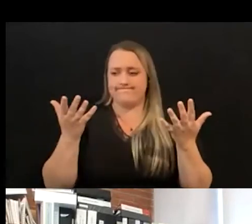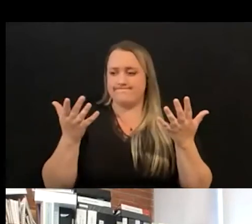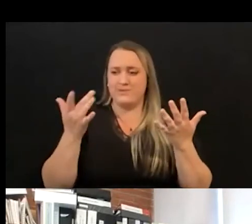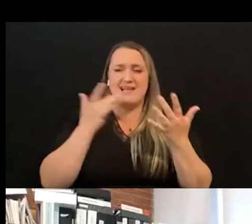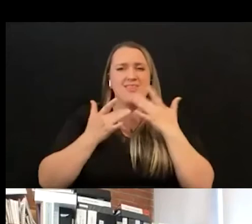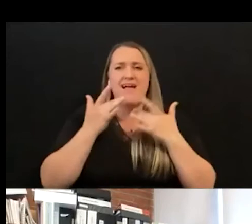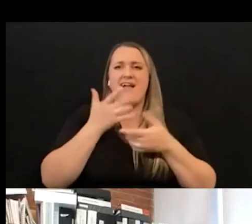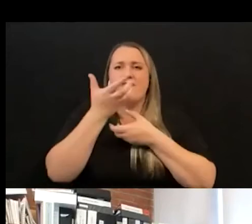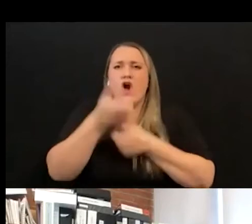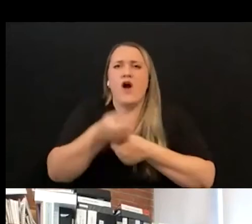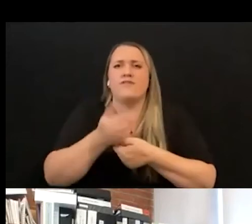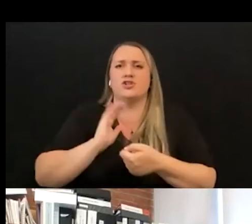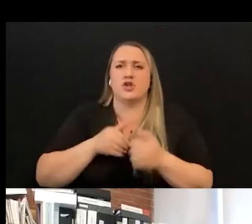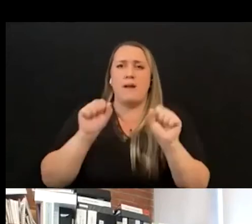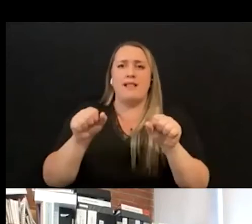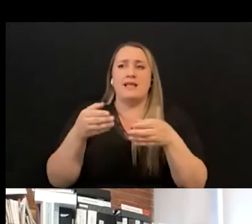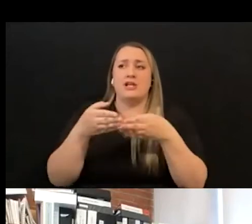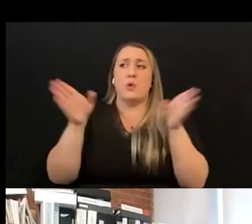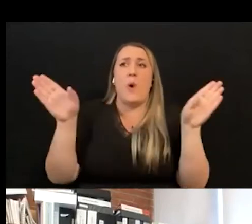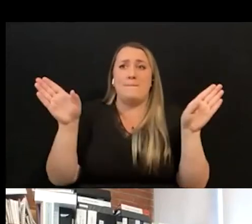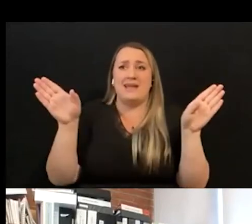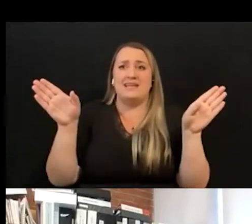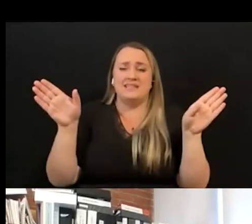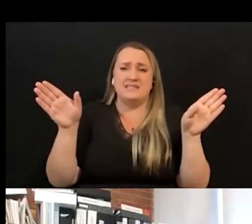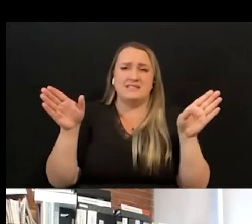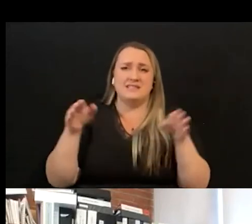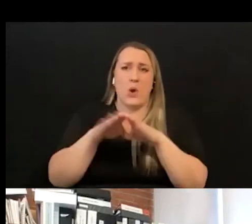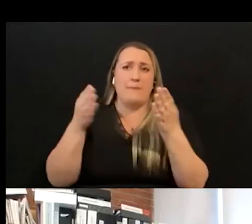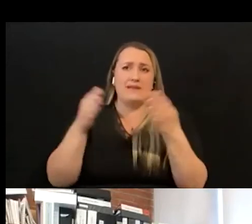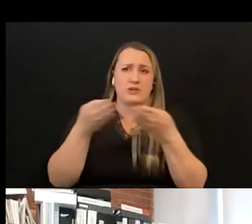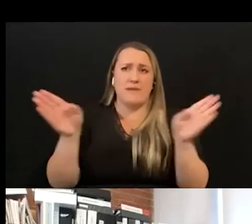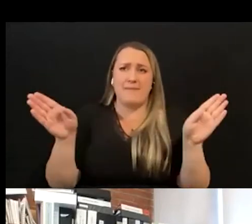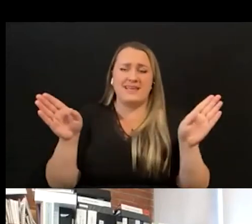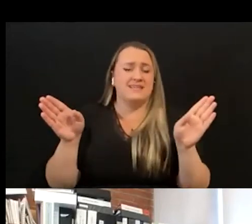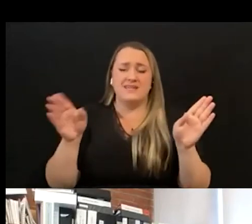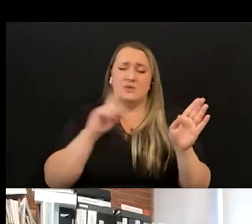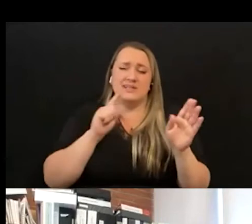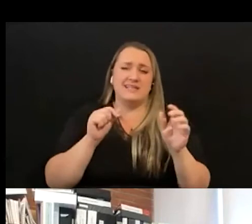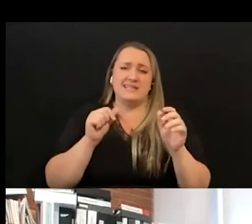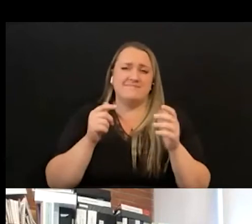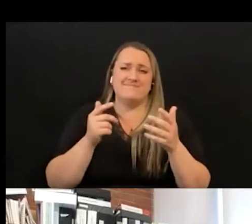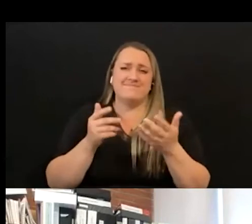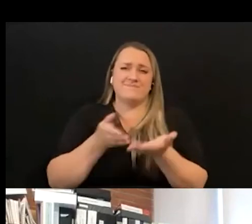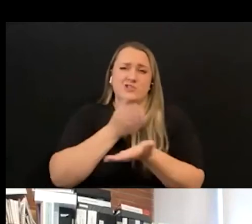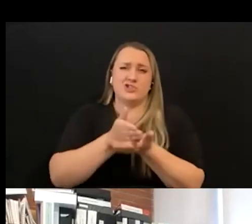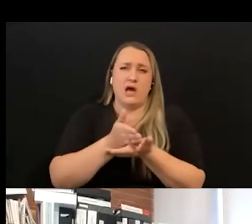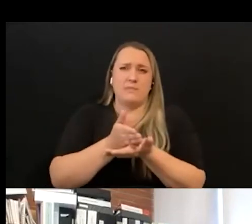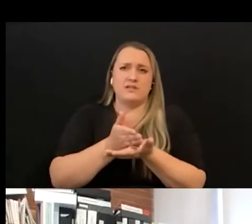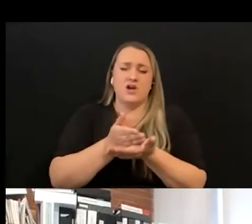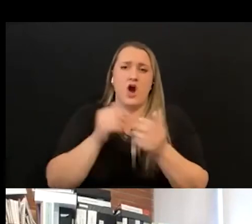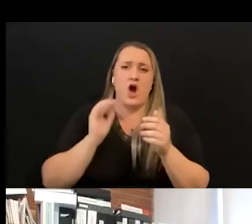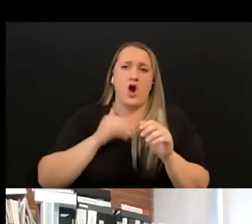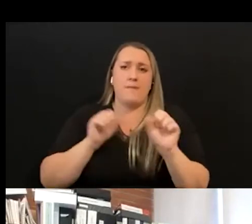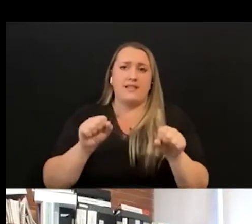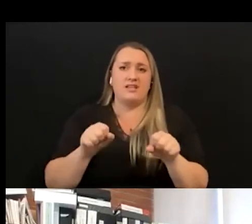confidence in our ability to open to the public, it just delayed our ability to find funding. I want to acknowledge that California